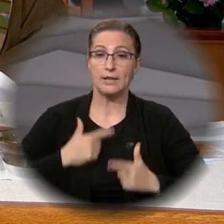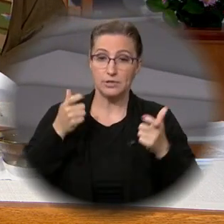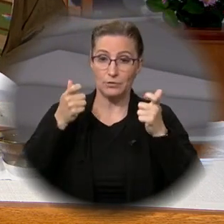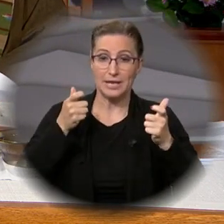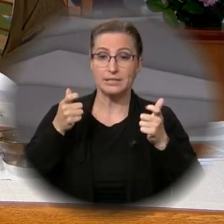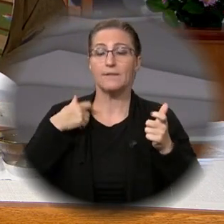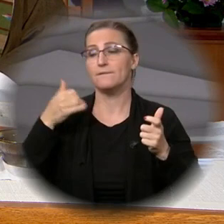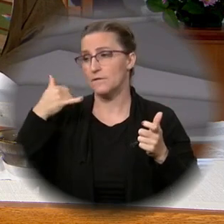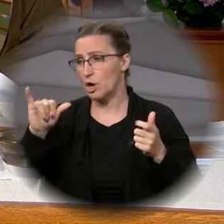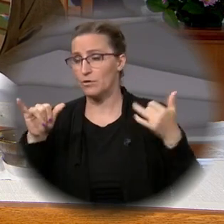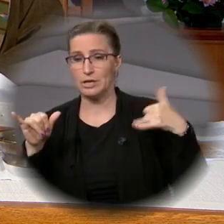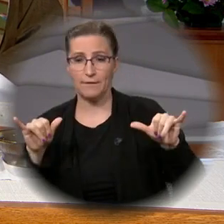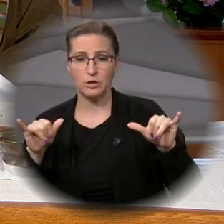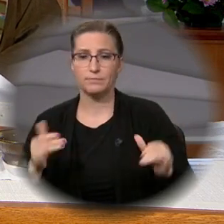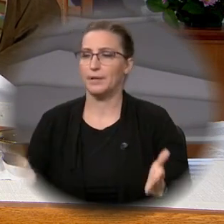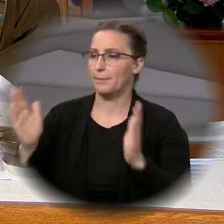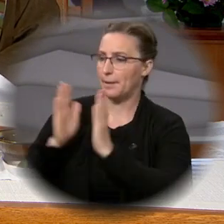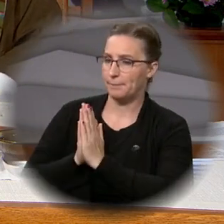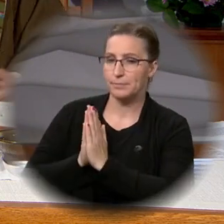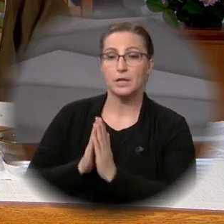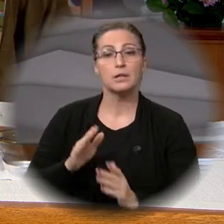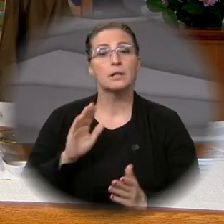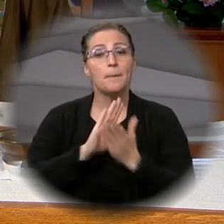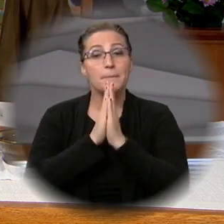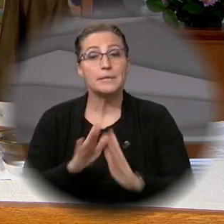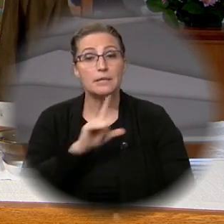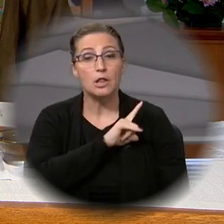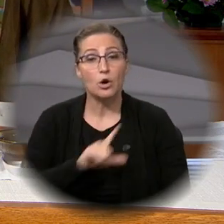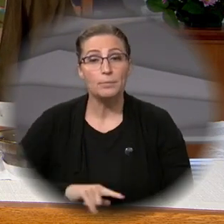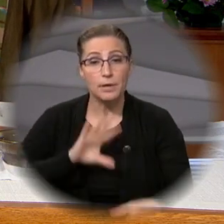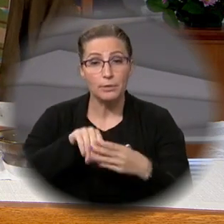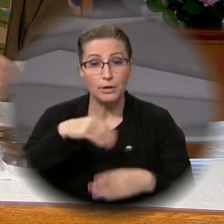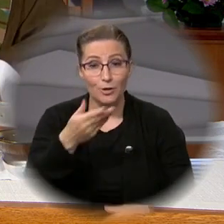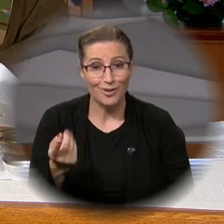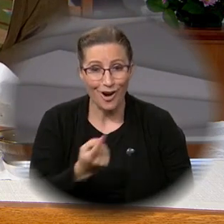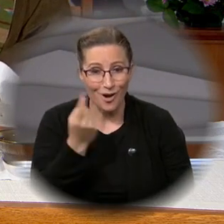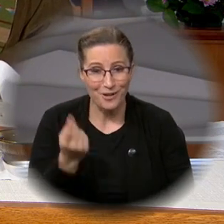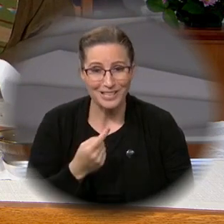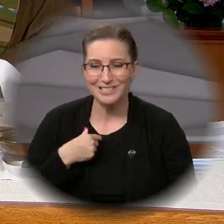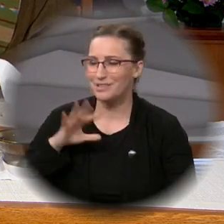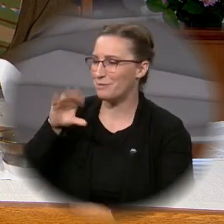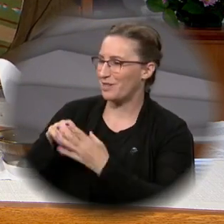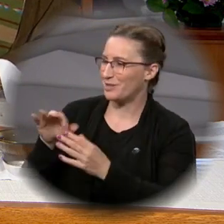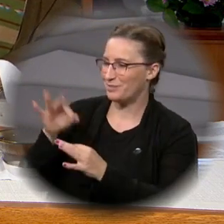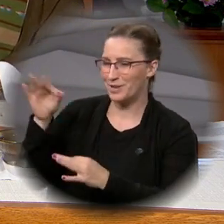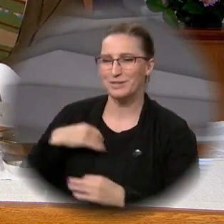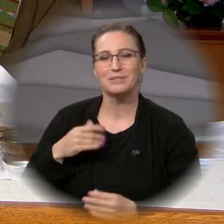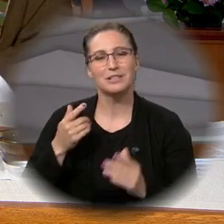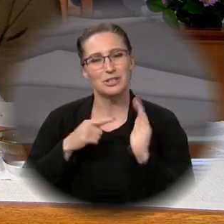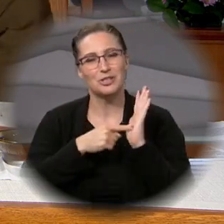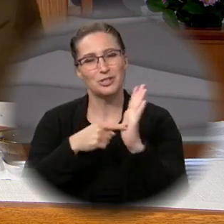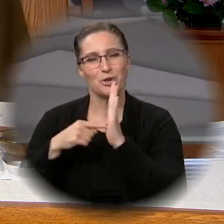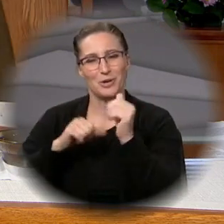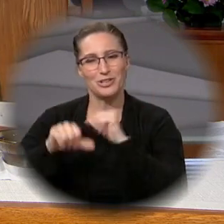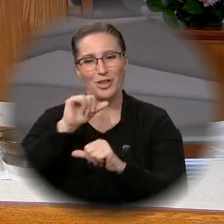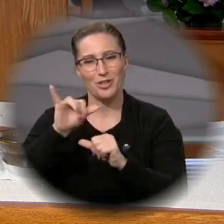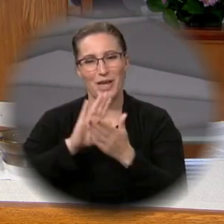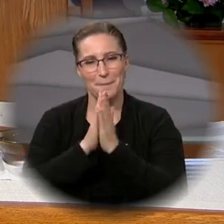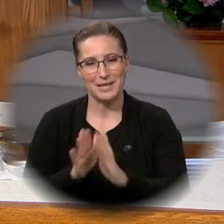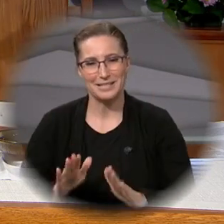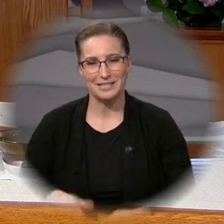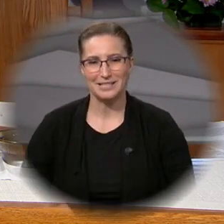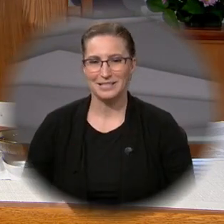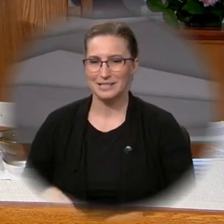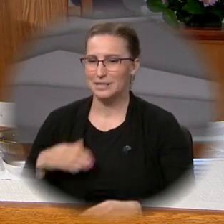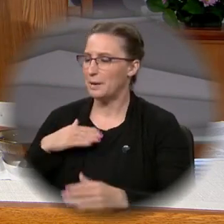and reigns forever and ever. Amen. The peace of the Lord be with you all. And with your spirit. Let us offer one another a sign of peace.